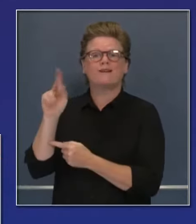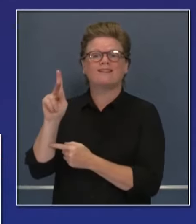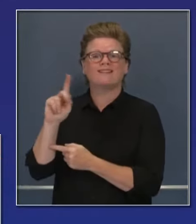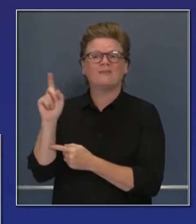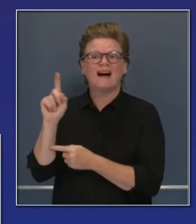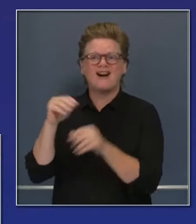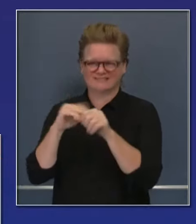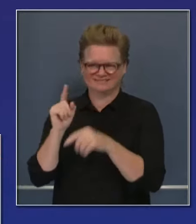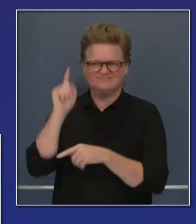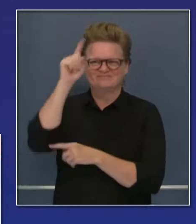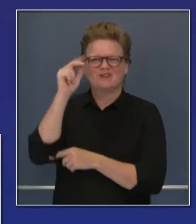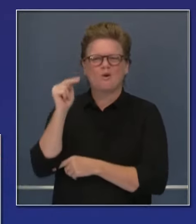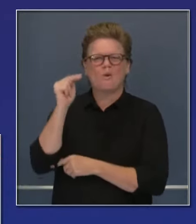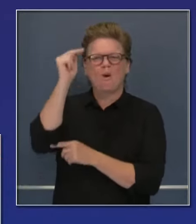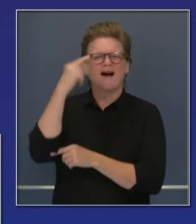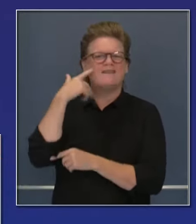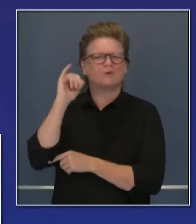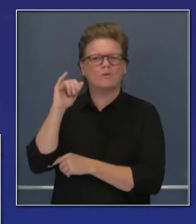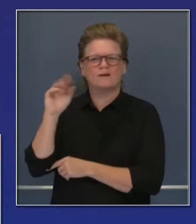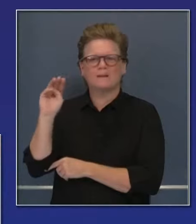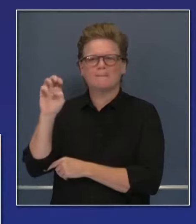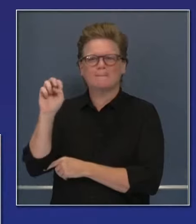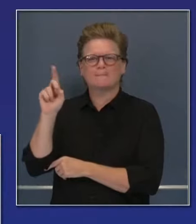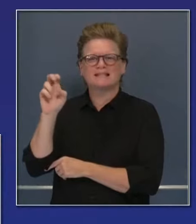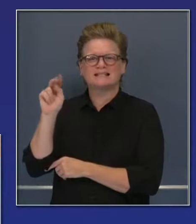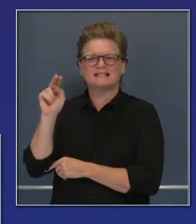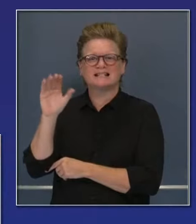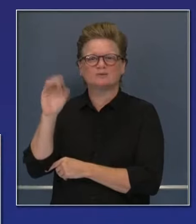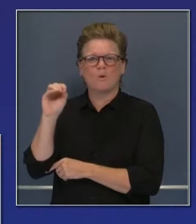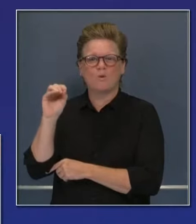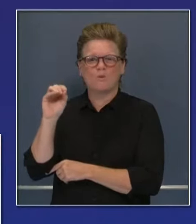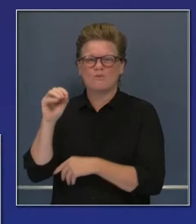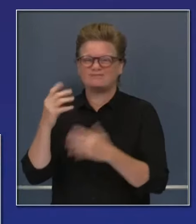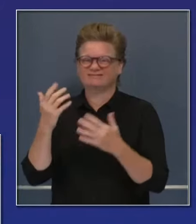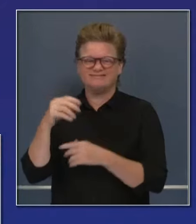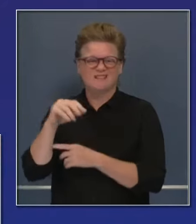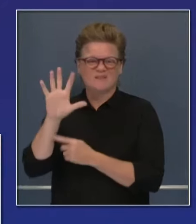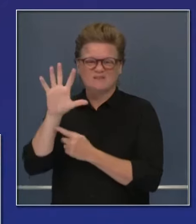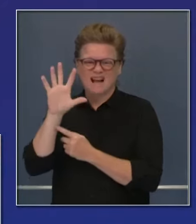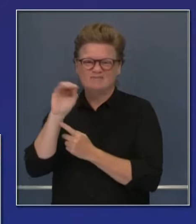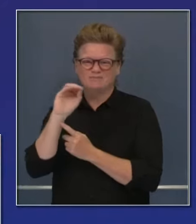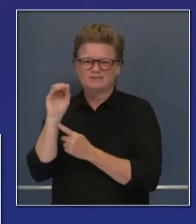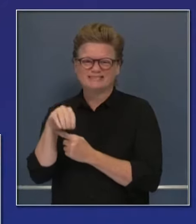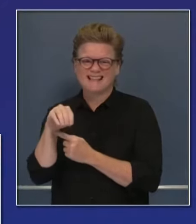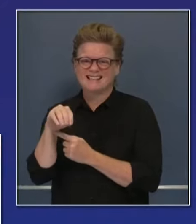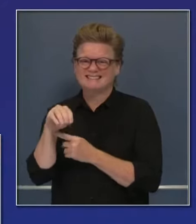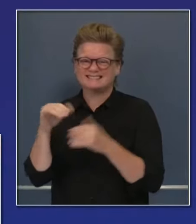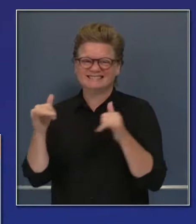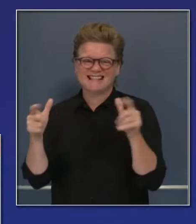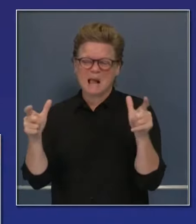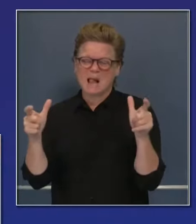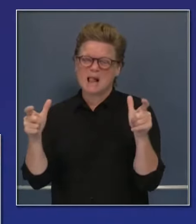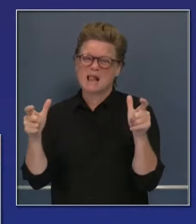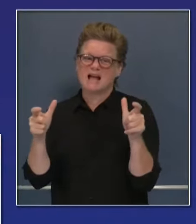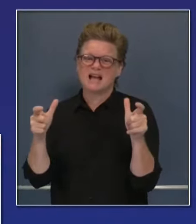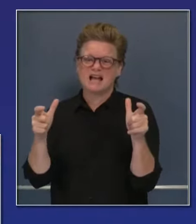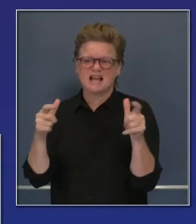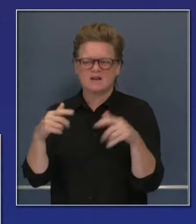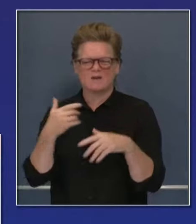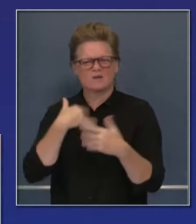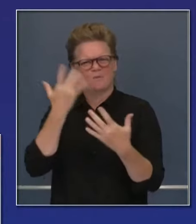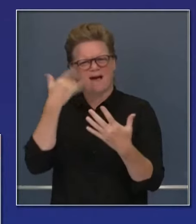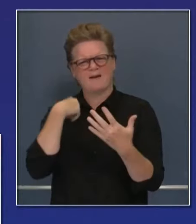north of Hillsburg, 5% containment, a little less than 1,000 acres. The reason I highlight these is we're highlighting these in